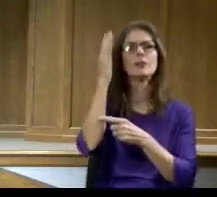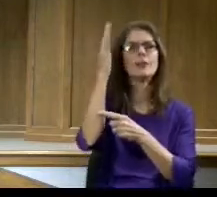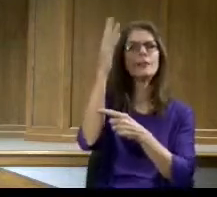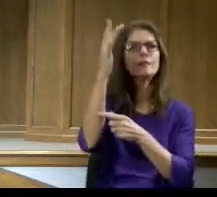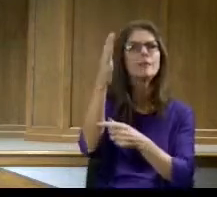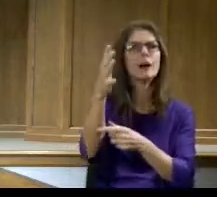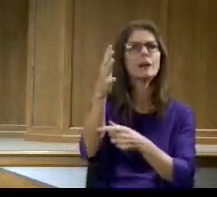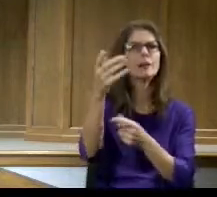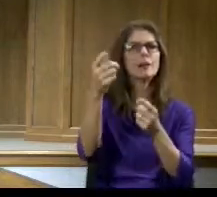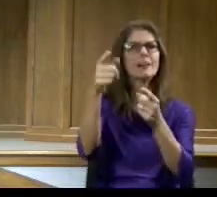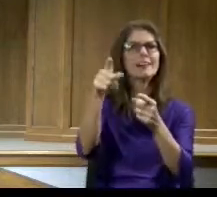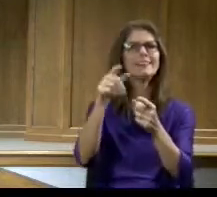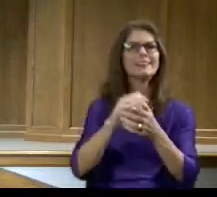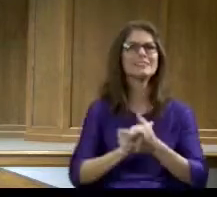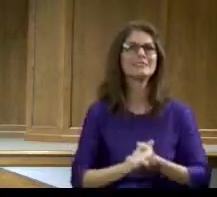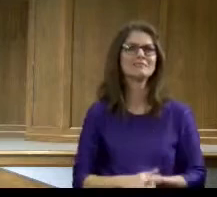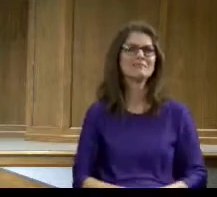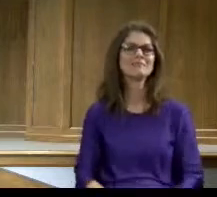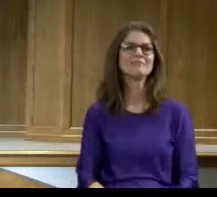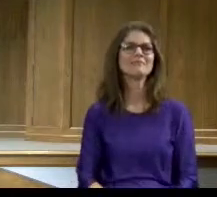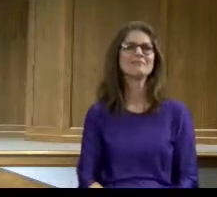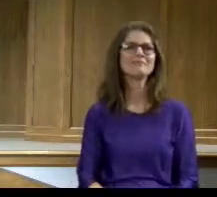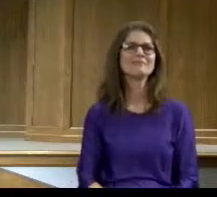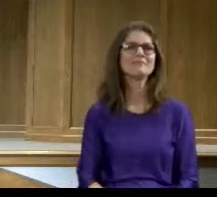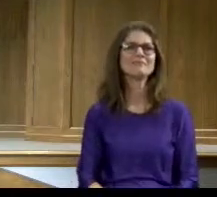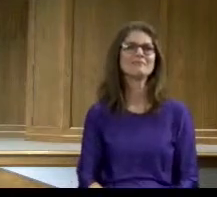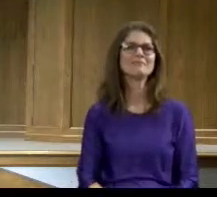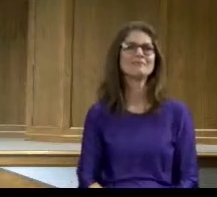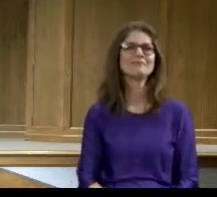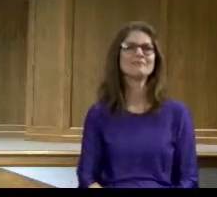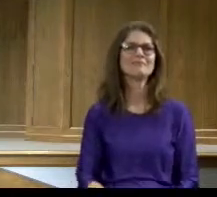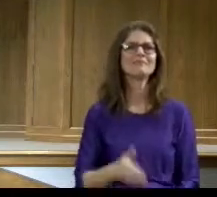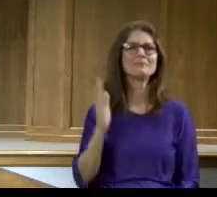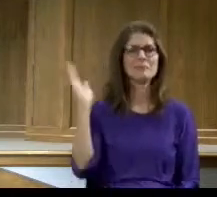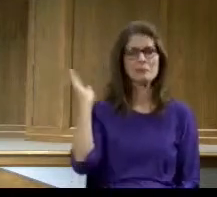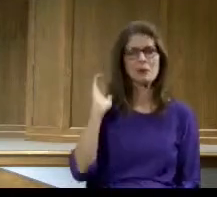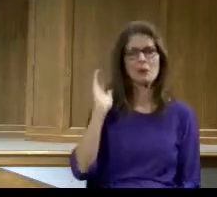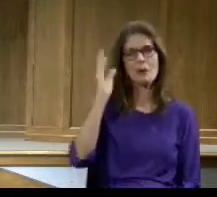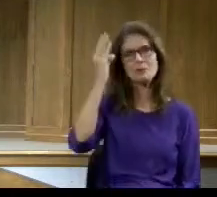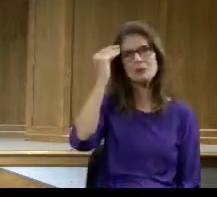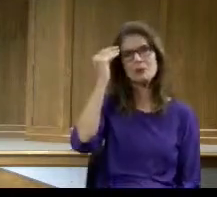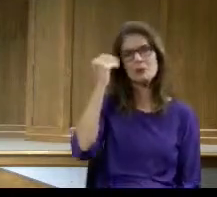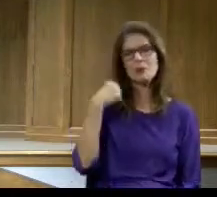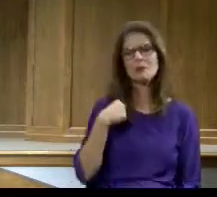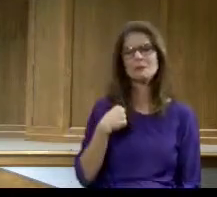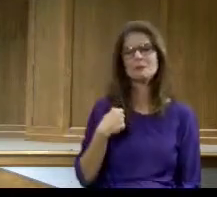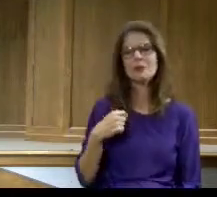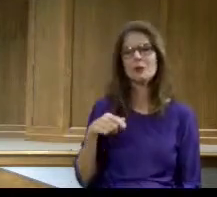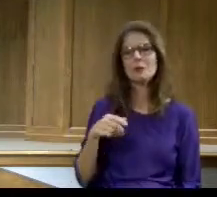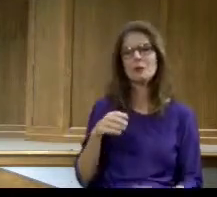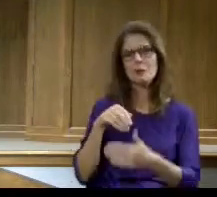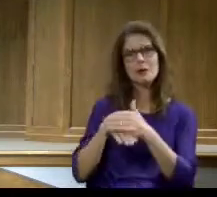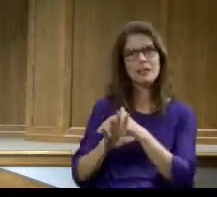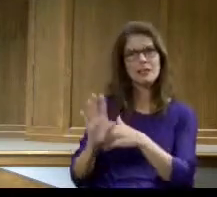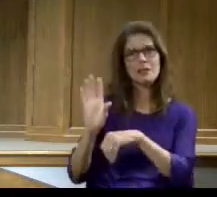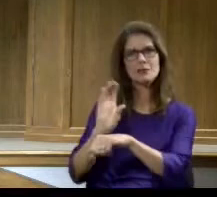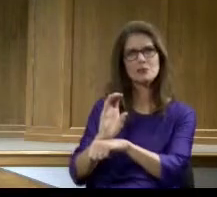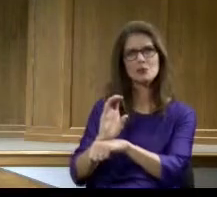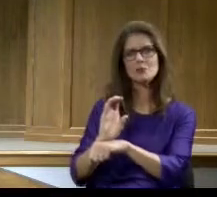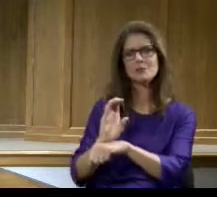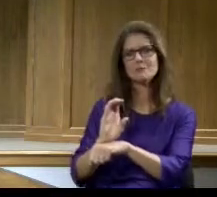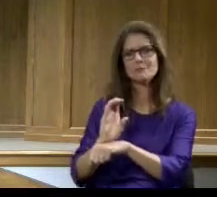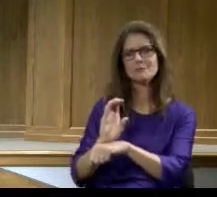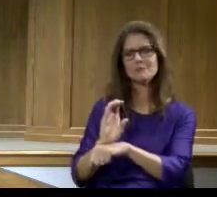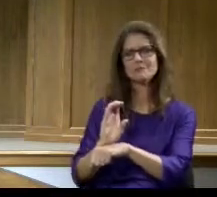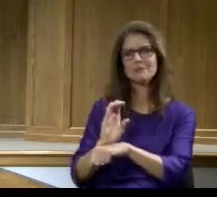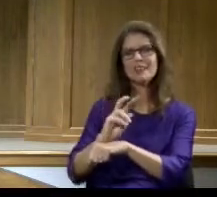We were in that church building, that old Pleasant Grove Church of Christ church building. And I remember one Sunday